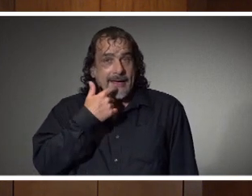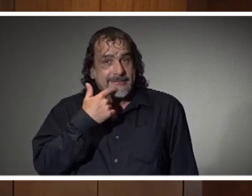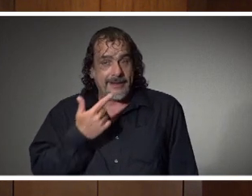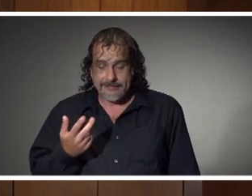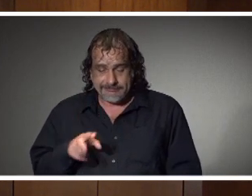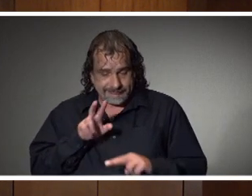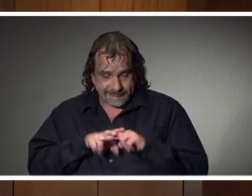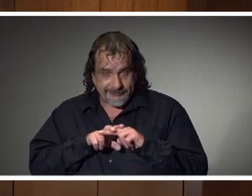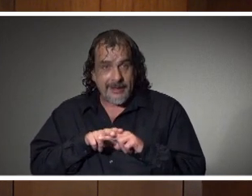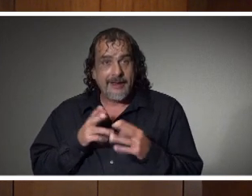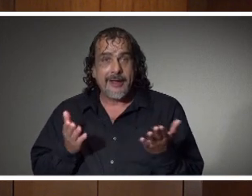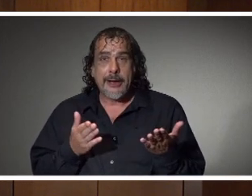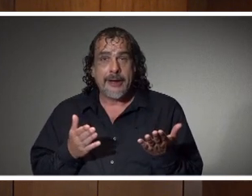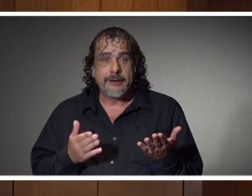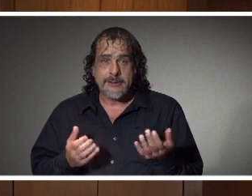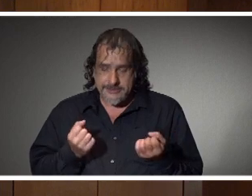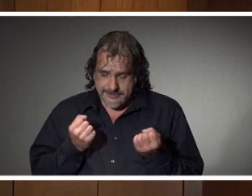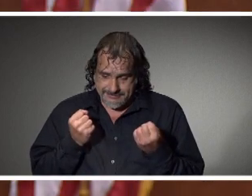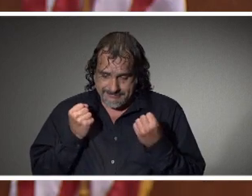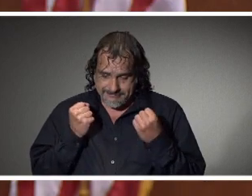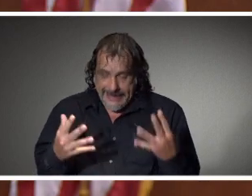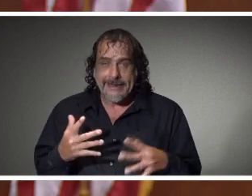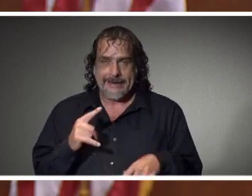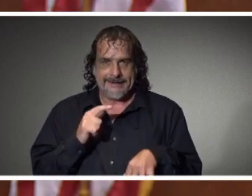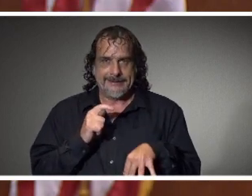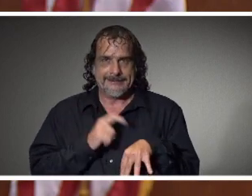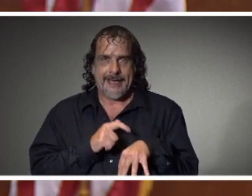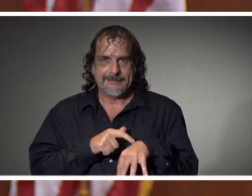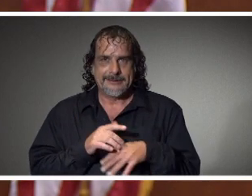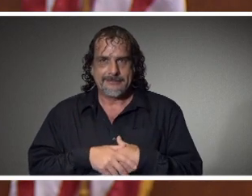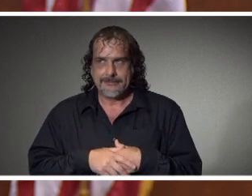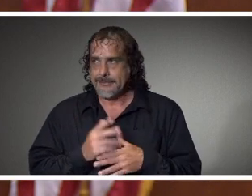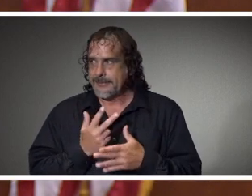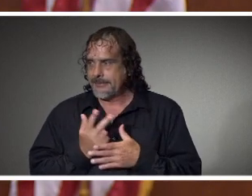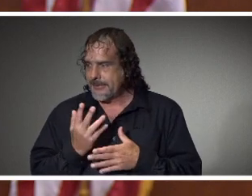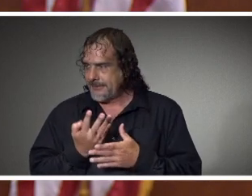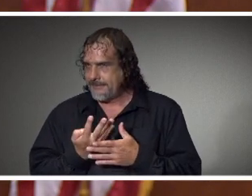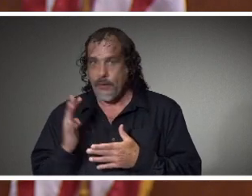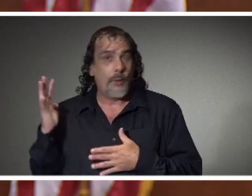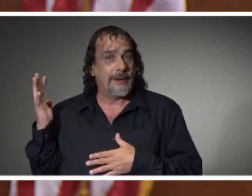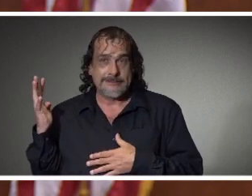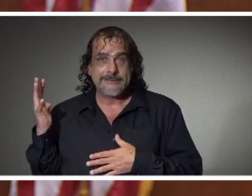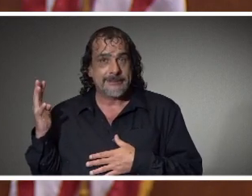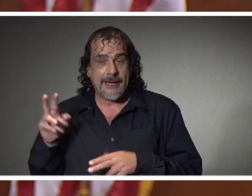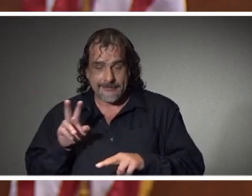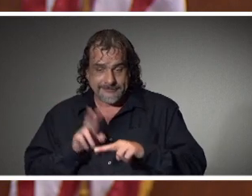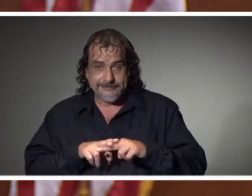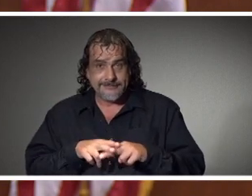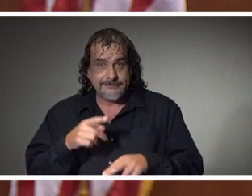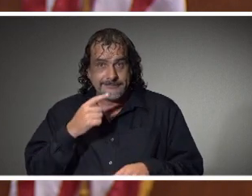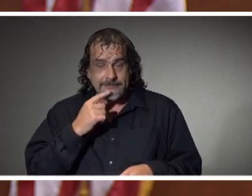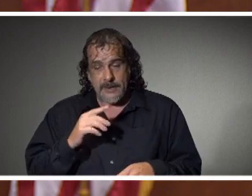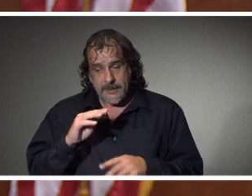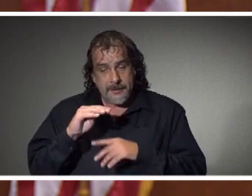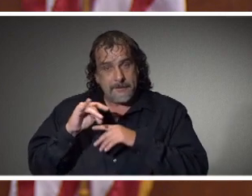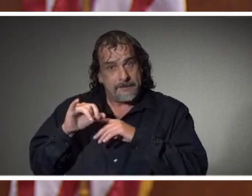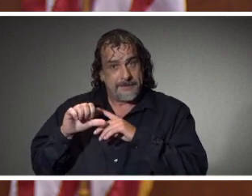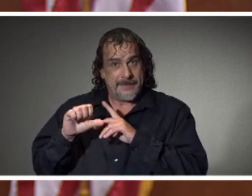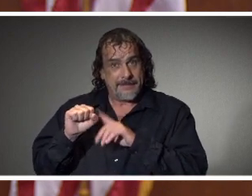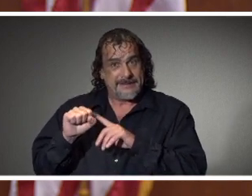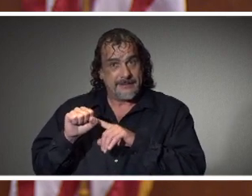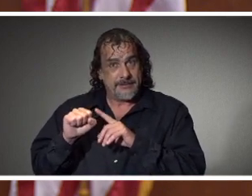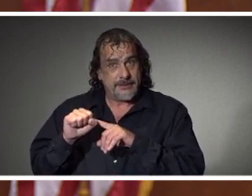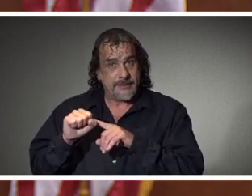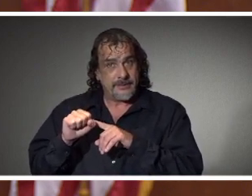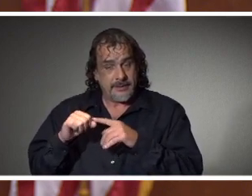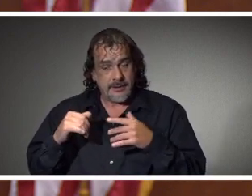for several weeks now, maybe 3 or 4 weeks, that Mississippi is certainly